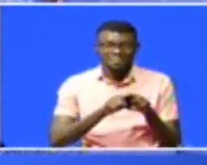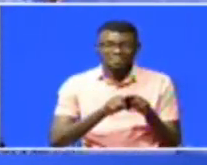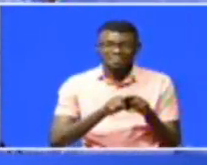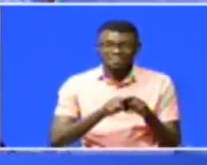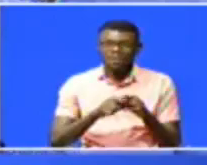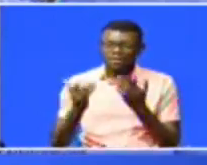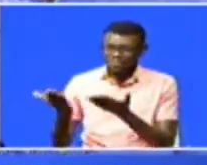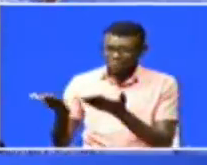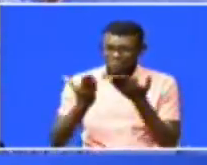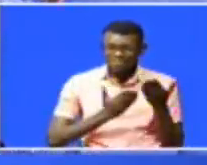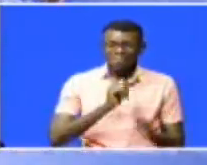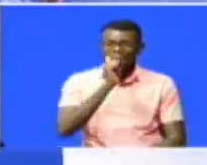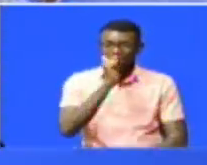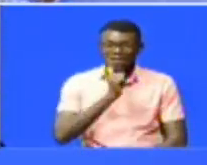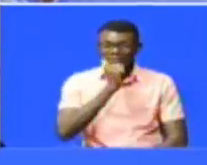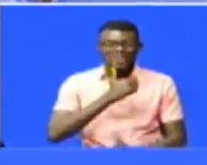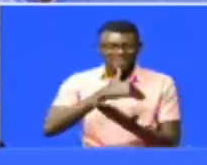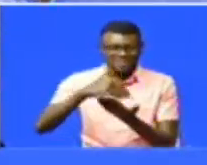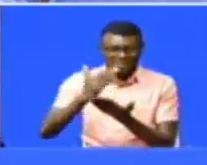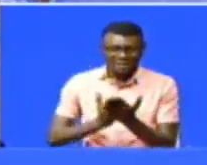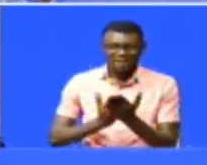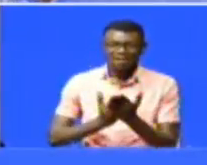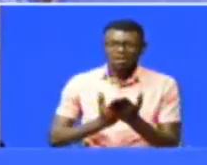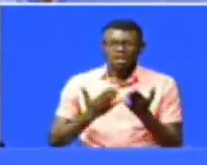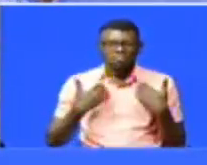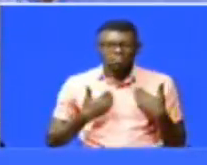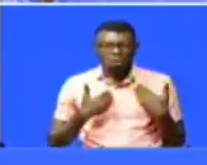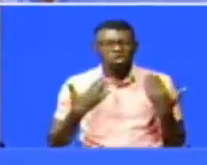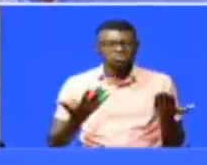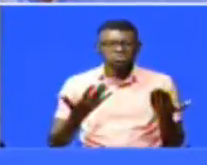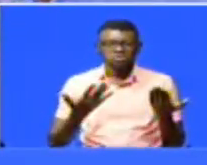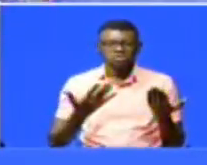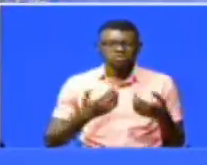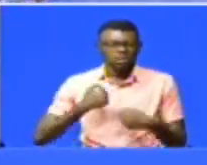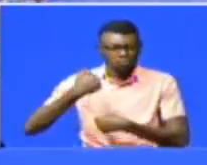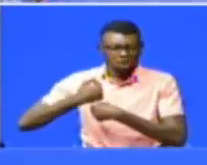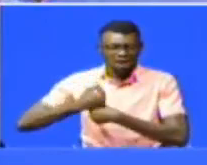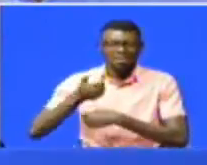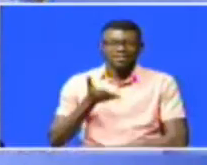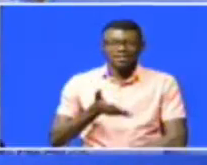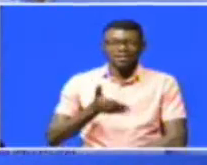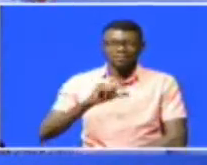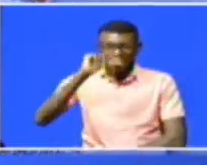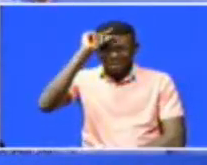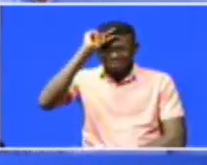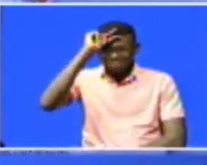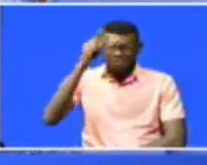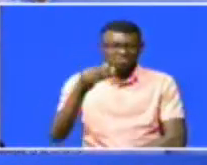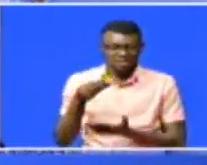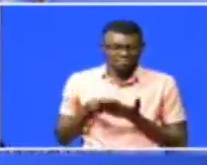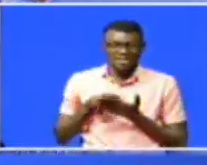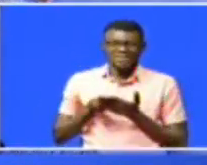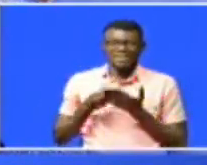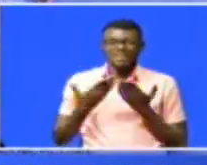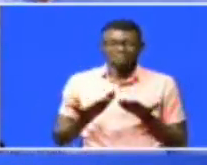invite private sector, invite people who have enough money, because that's, government doesn't have that kind of money, and government